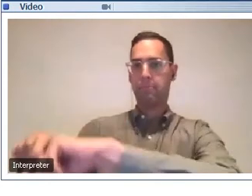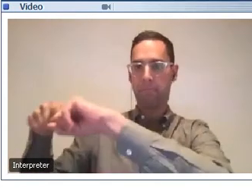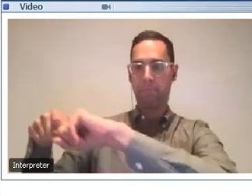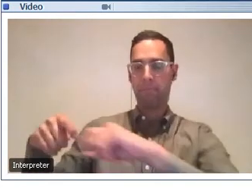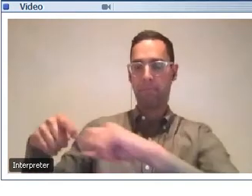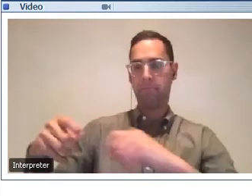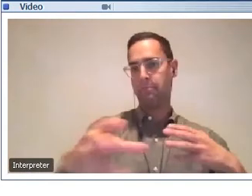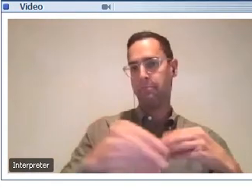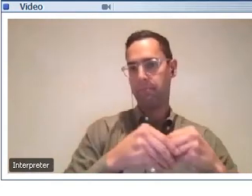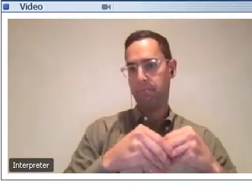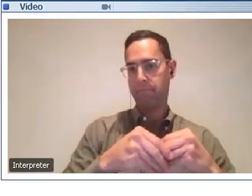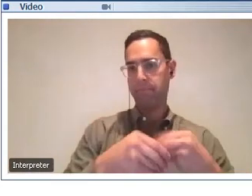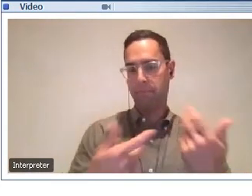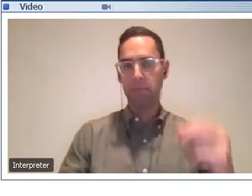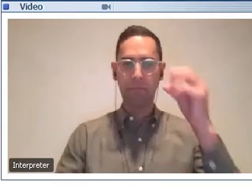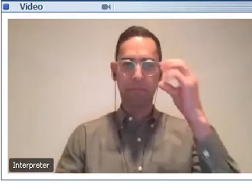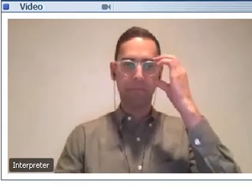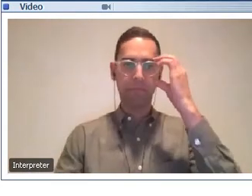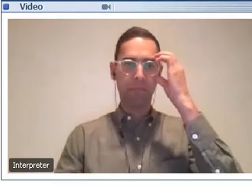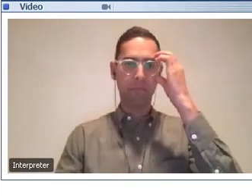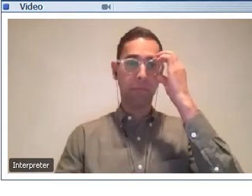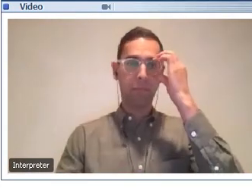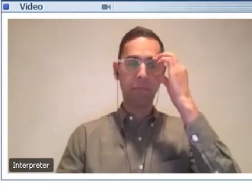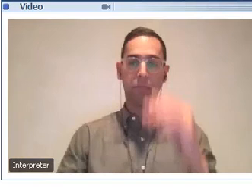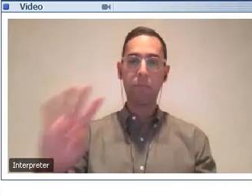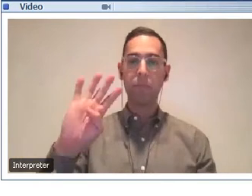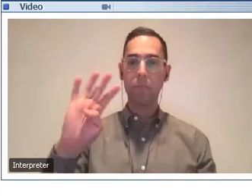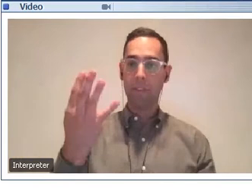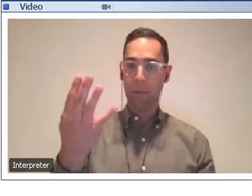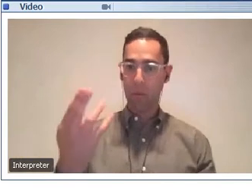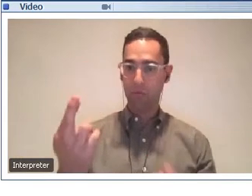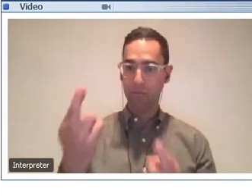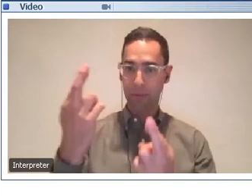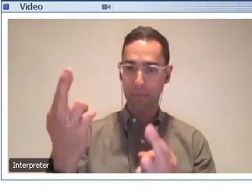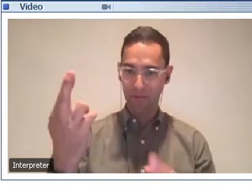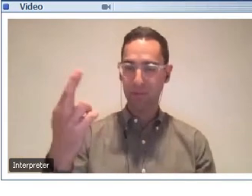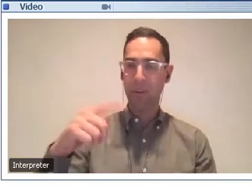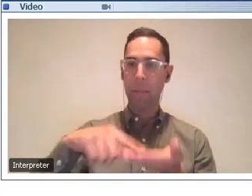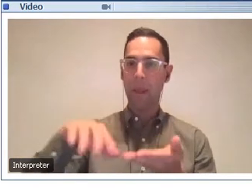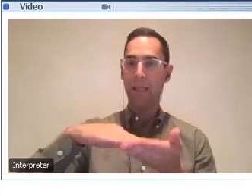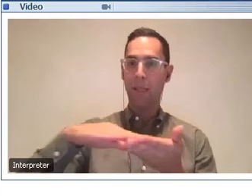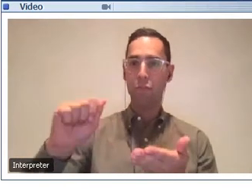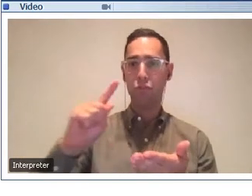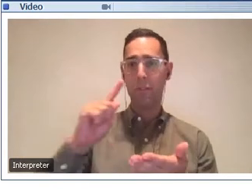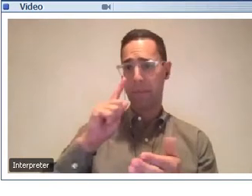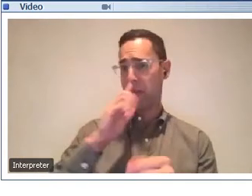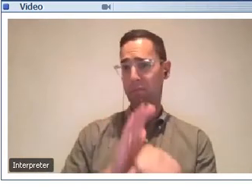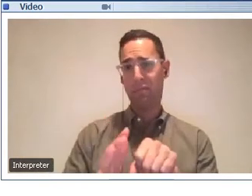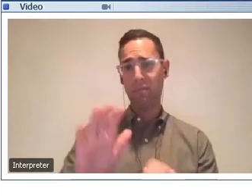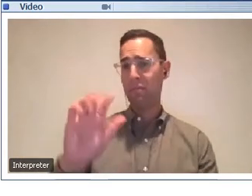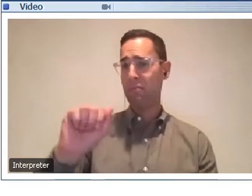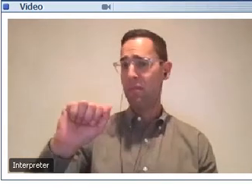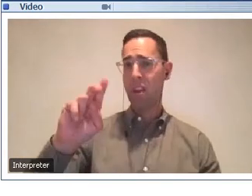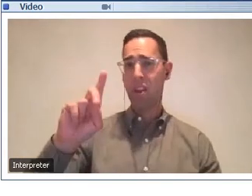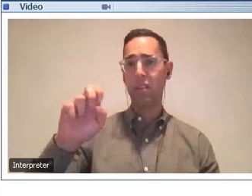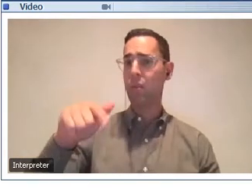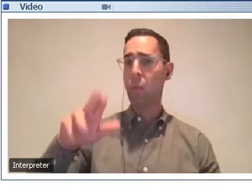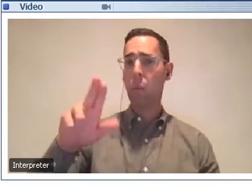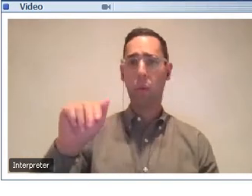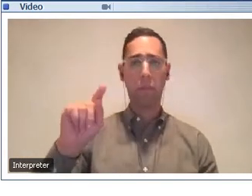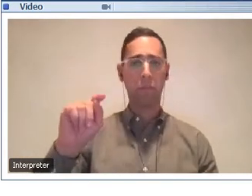Another important recommendation is that paid leave should be adequate. You should get paid enough while you're on leave to